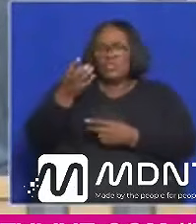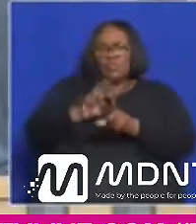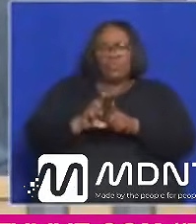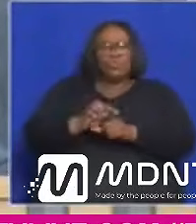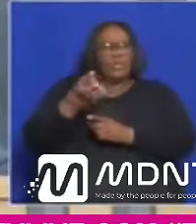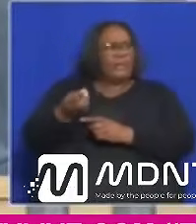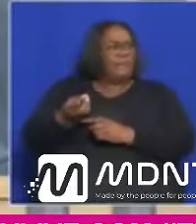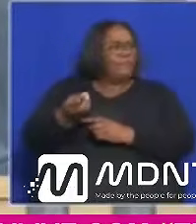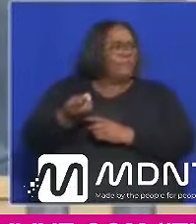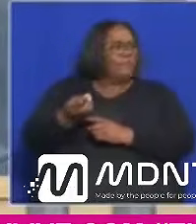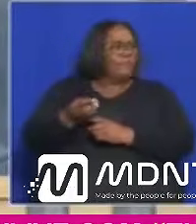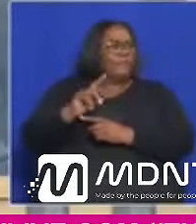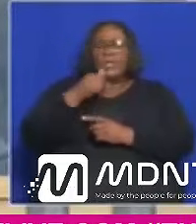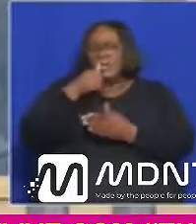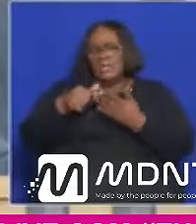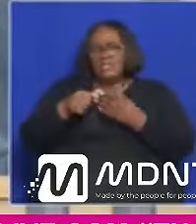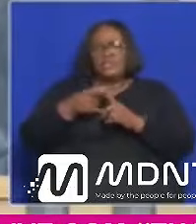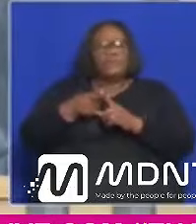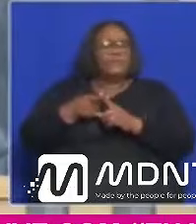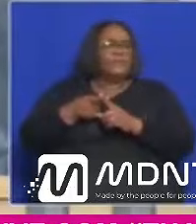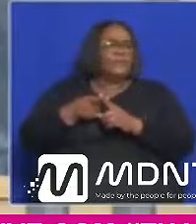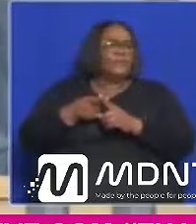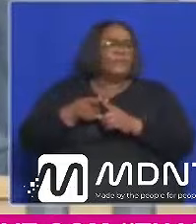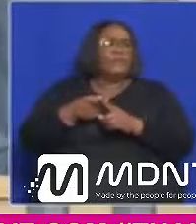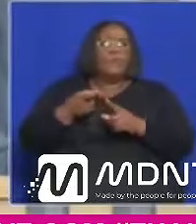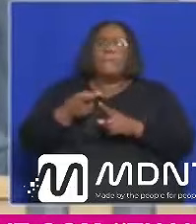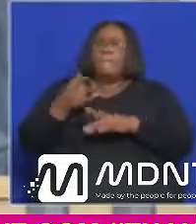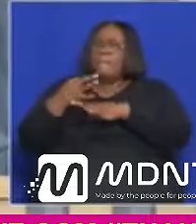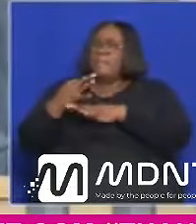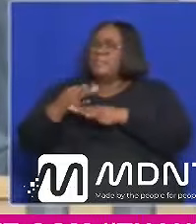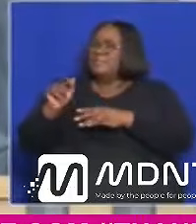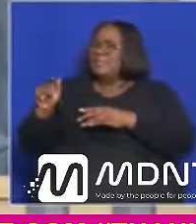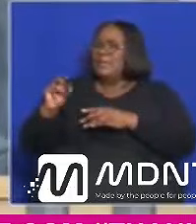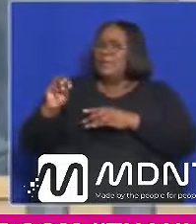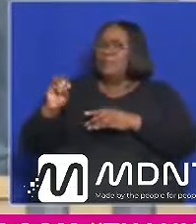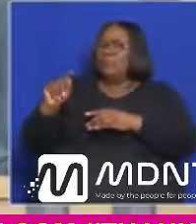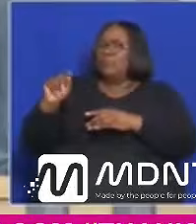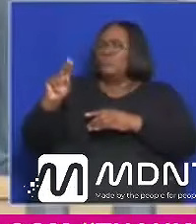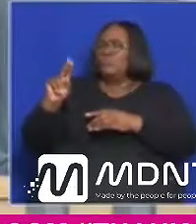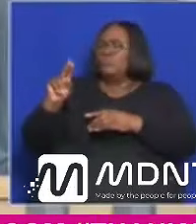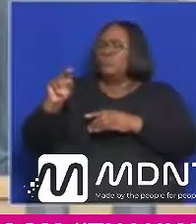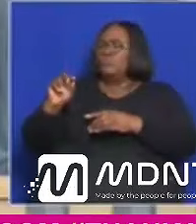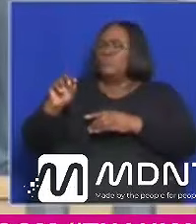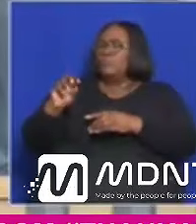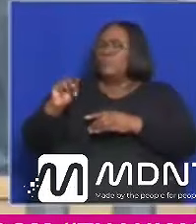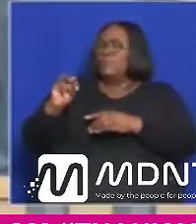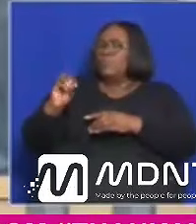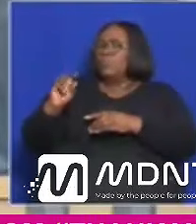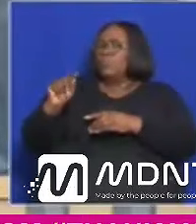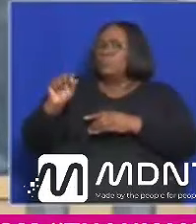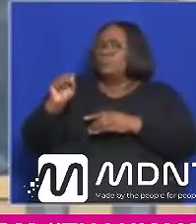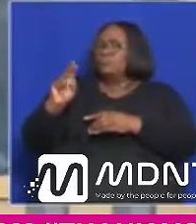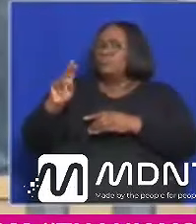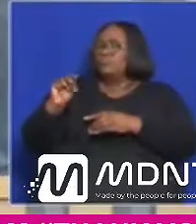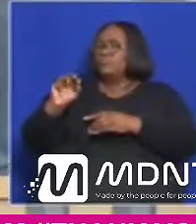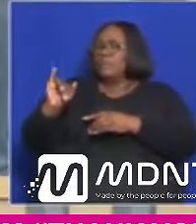letter from Mr. Mutumi. Sorry, sir, please say that again. I'm saying I was just going through this.